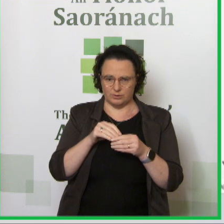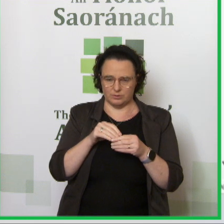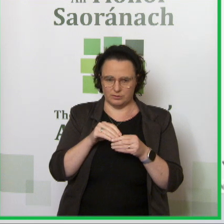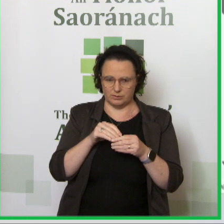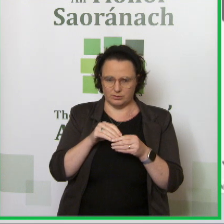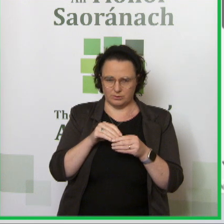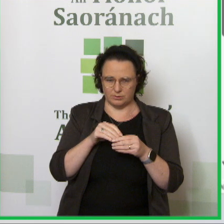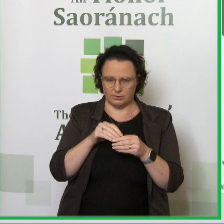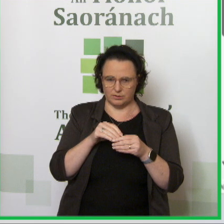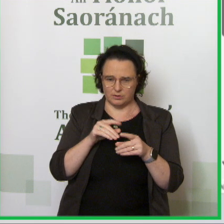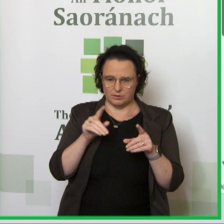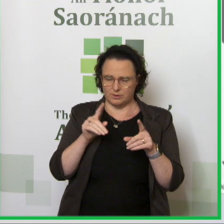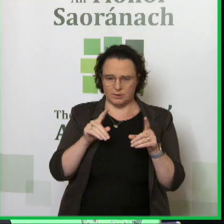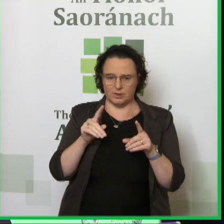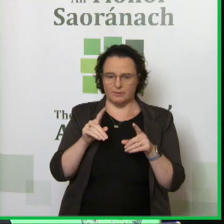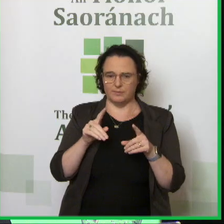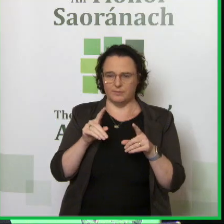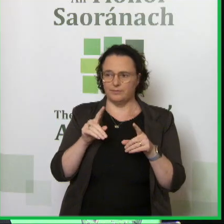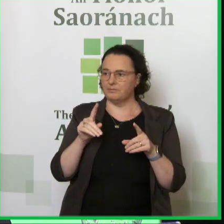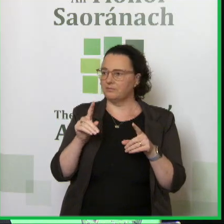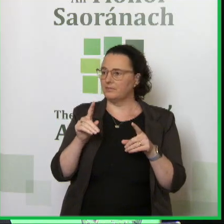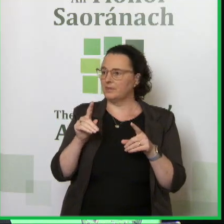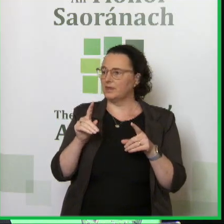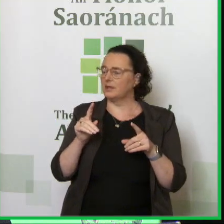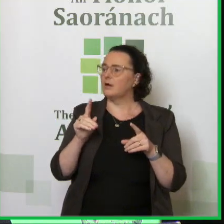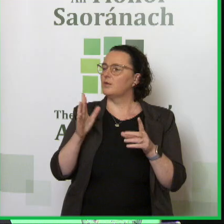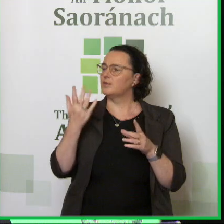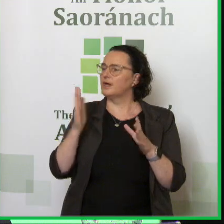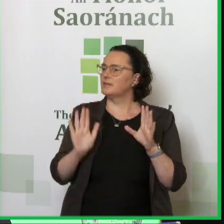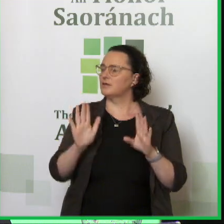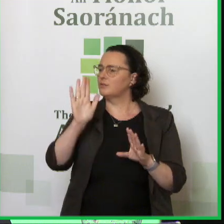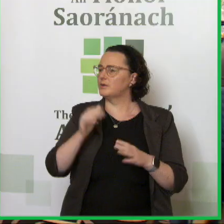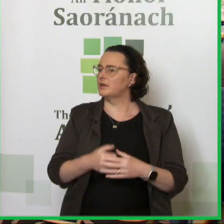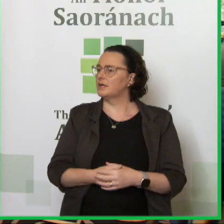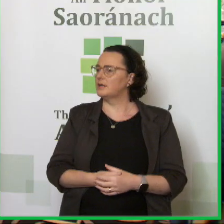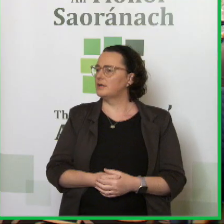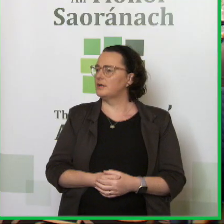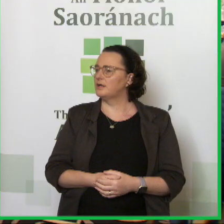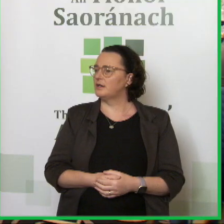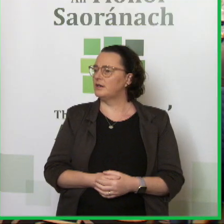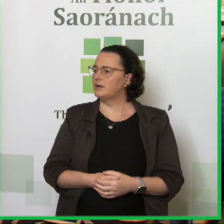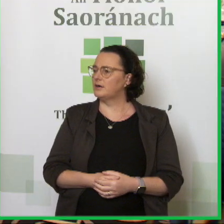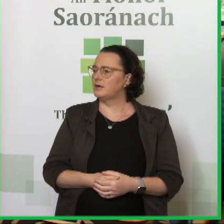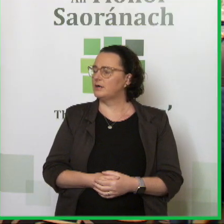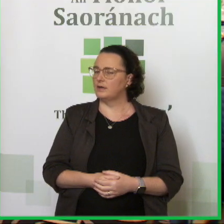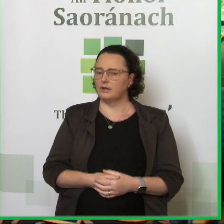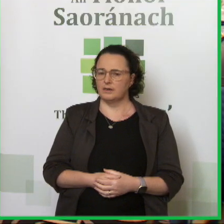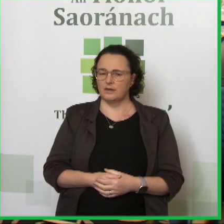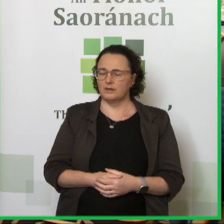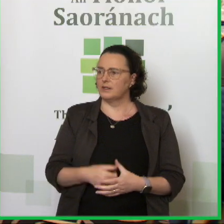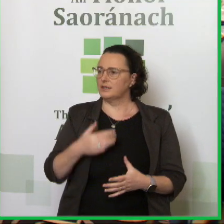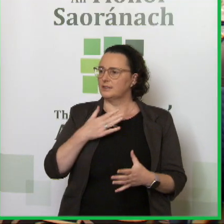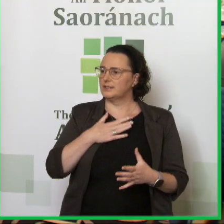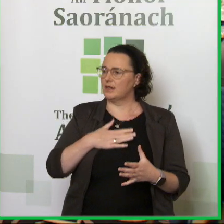Show of hands. Oh, sorry, one table was. Adele, do you have something? Table 5, 12. Sorry, just to